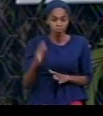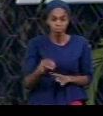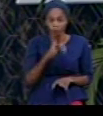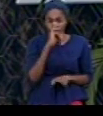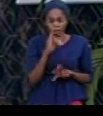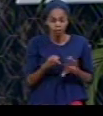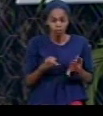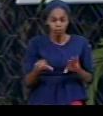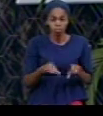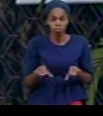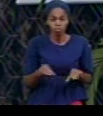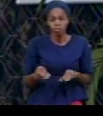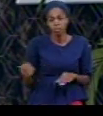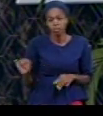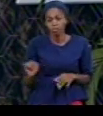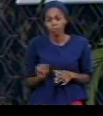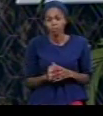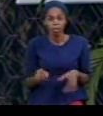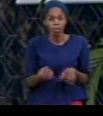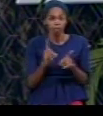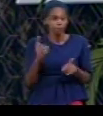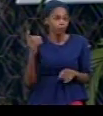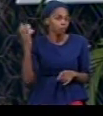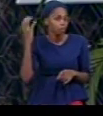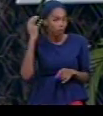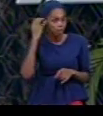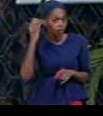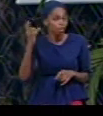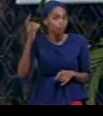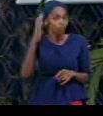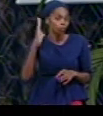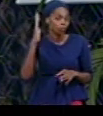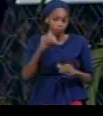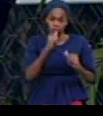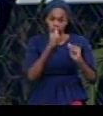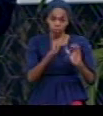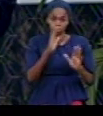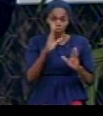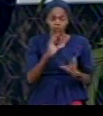will bless your soul and also give you your own testimony.